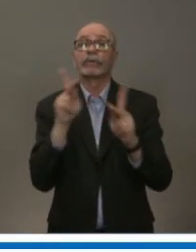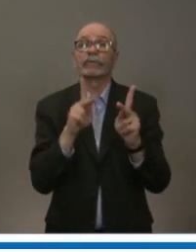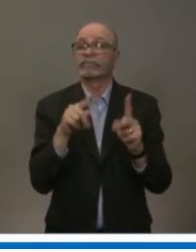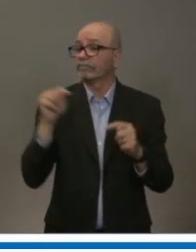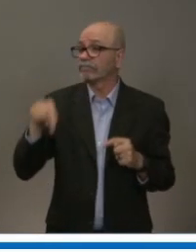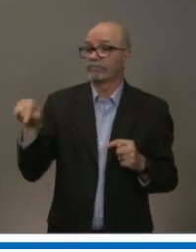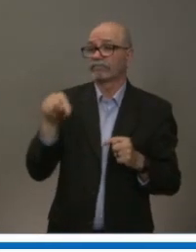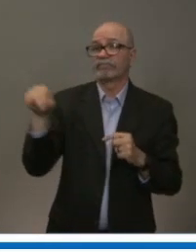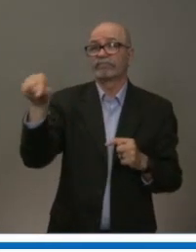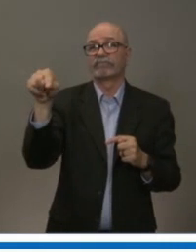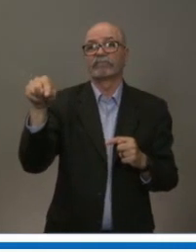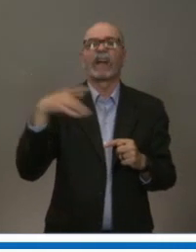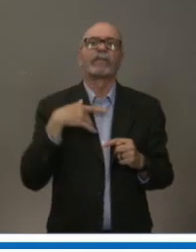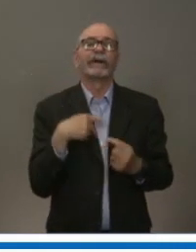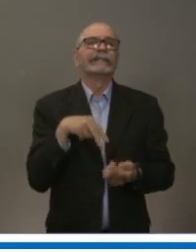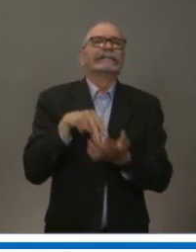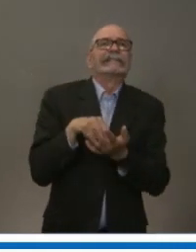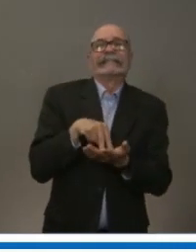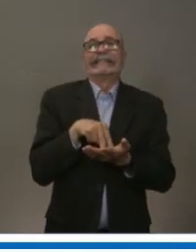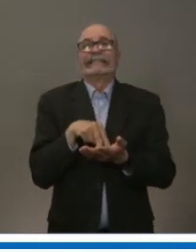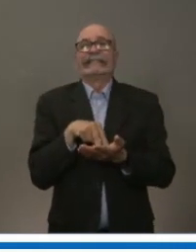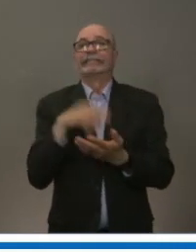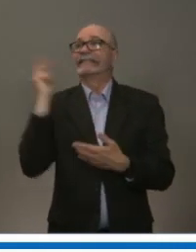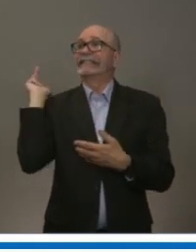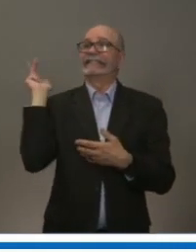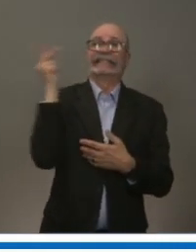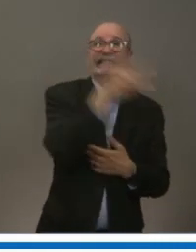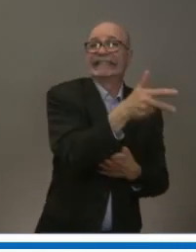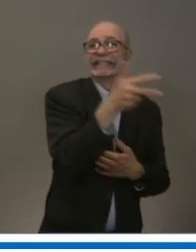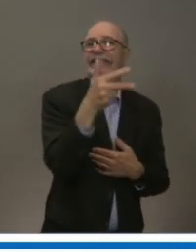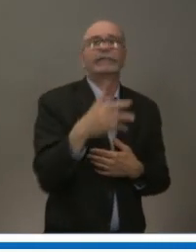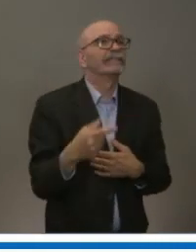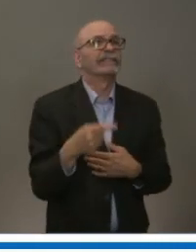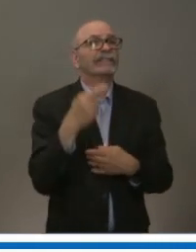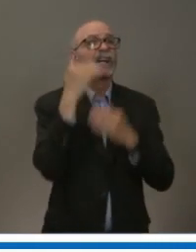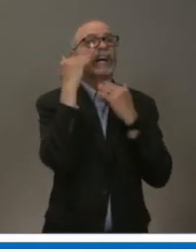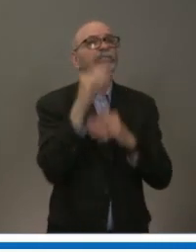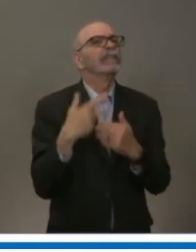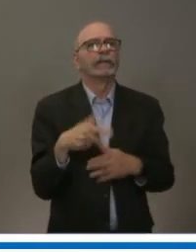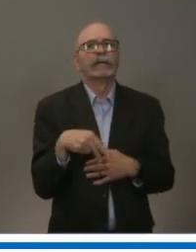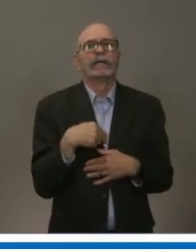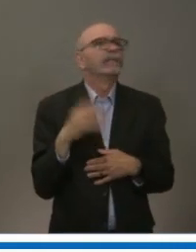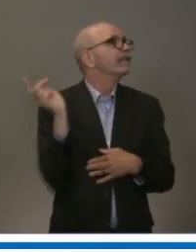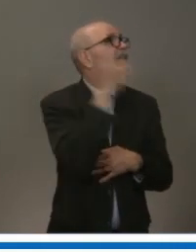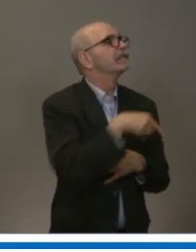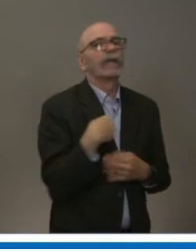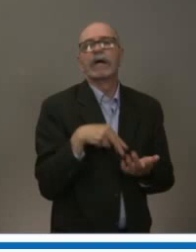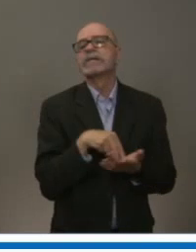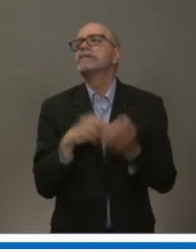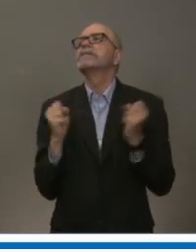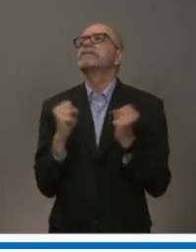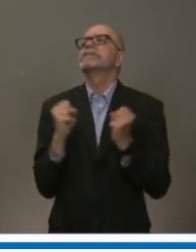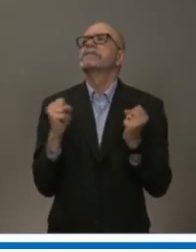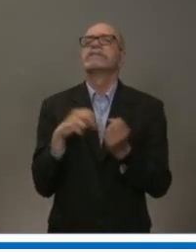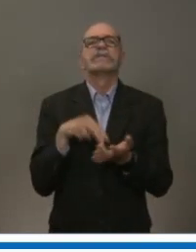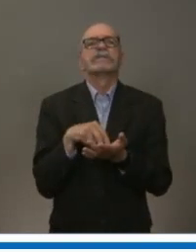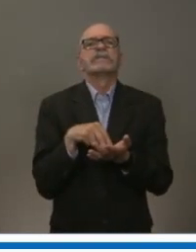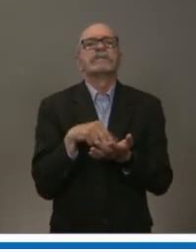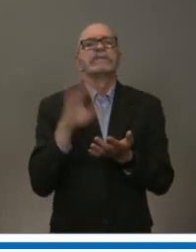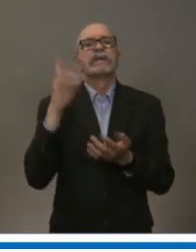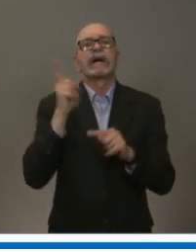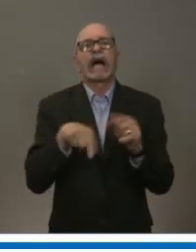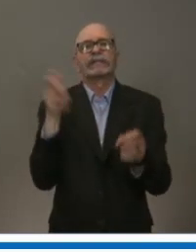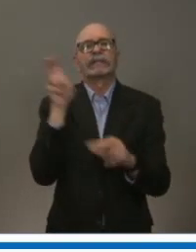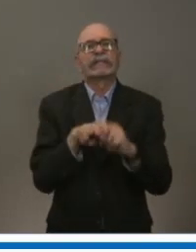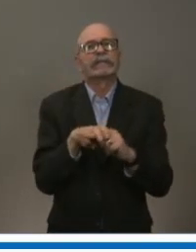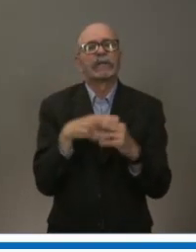line? You never get on the bus. So there's some challenge right there, and we have to balance safety on the bus versus the essential need for many